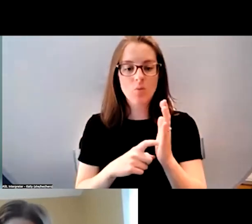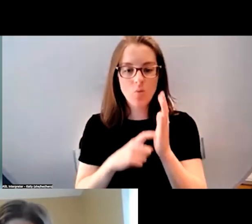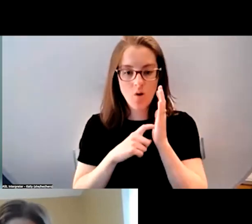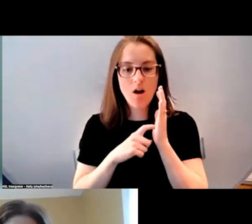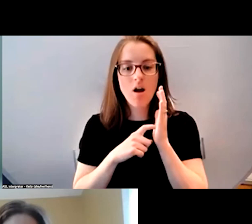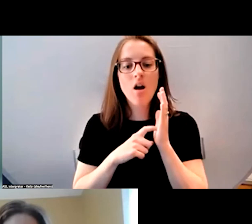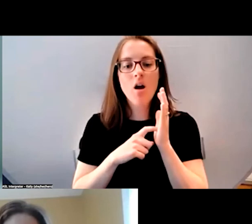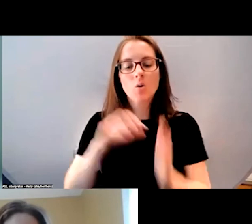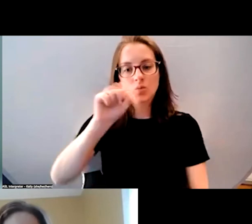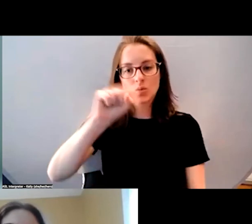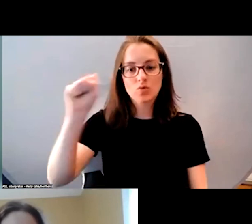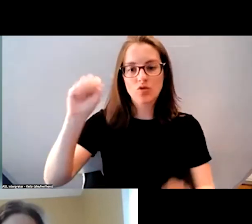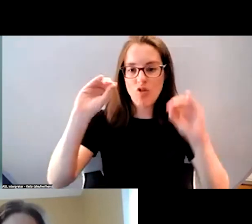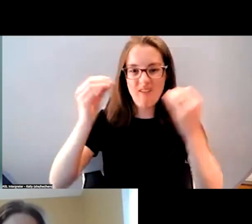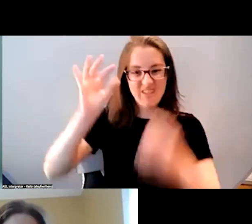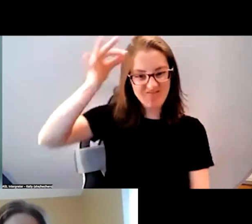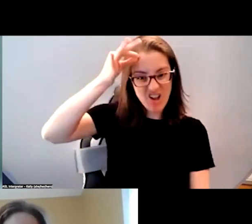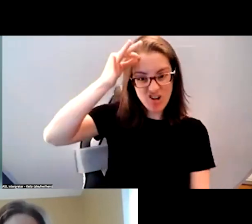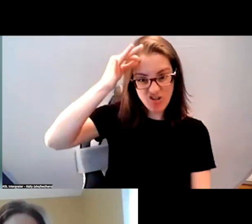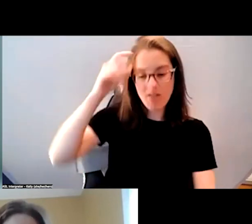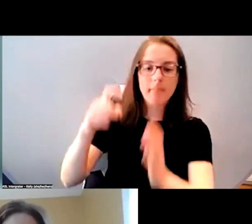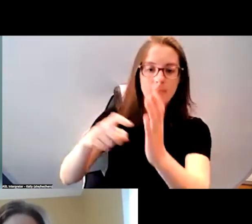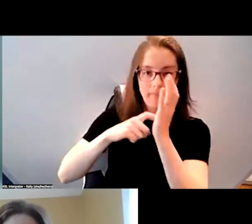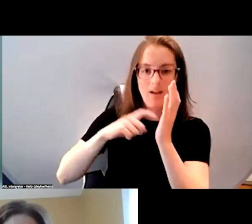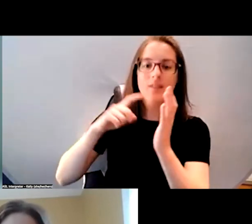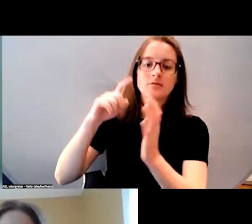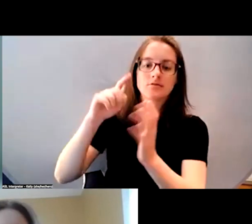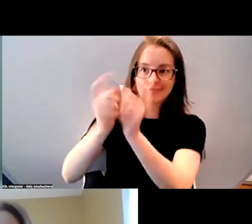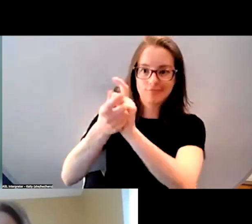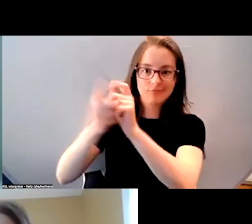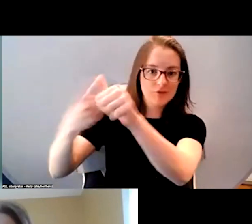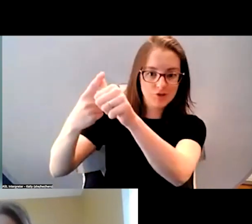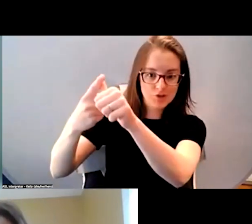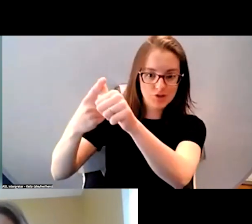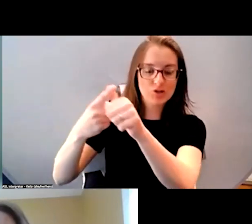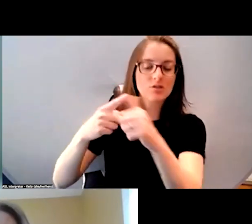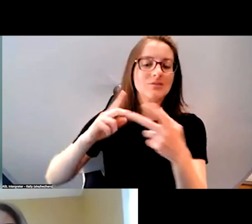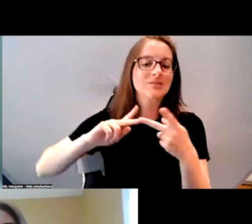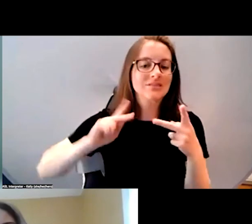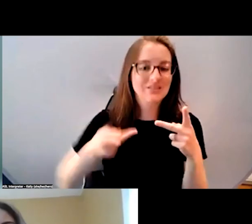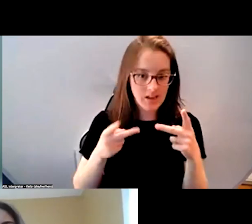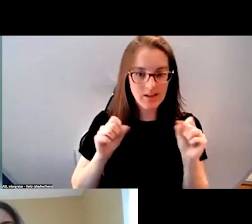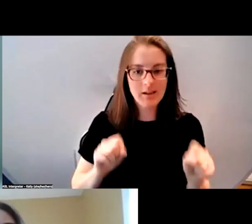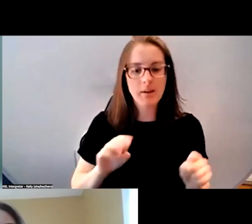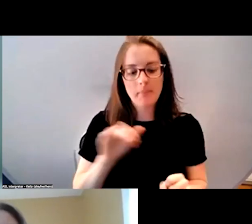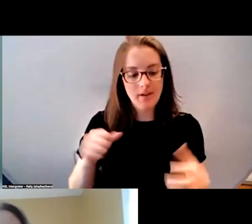name with Social Security before you can update it with them. There's some ways of getting around